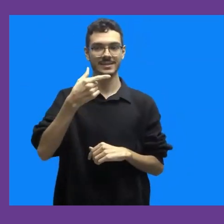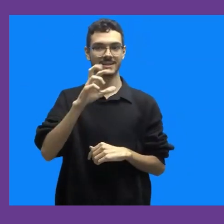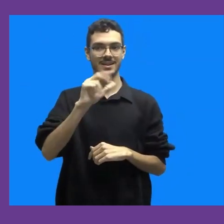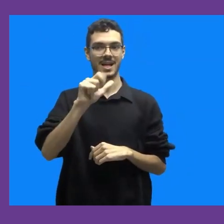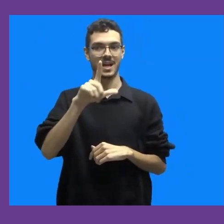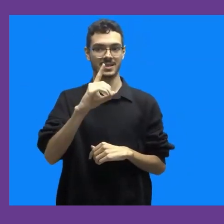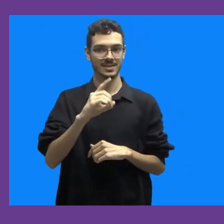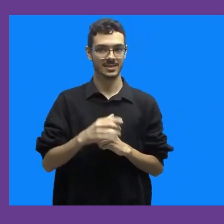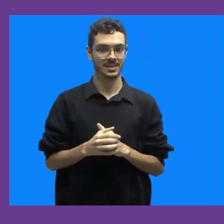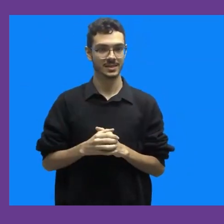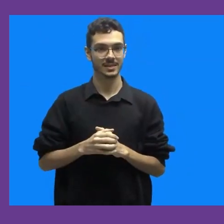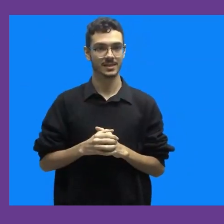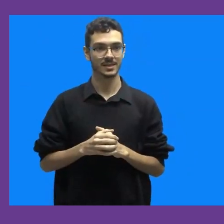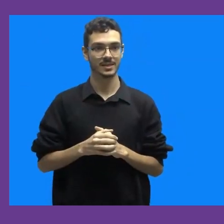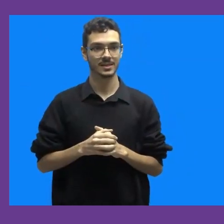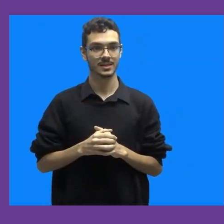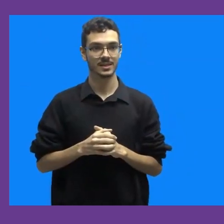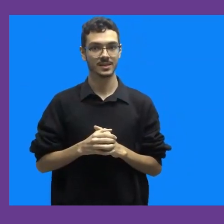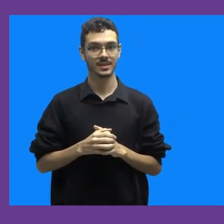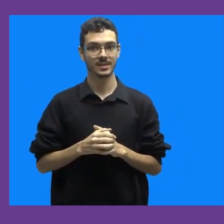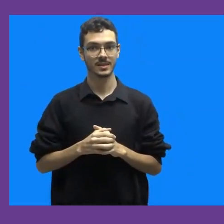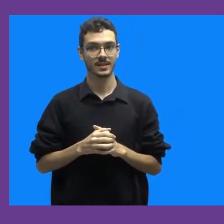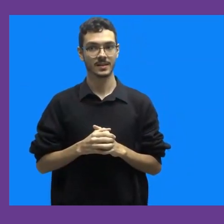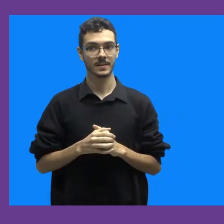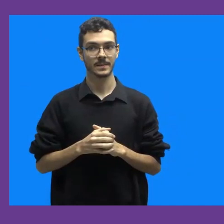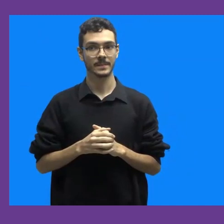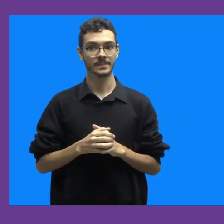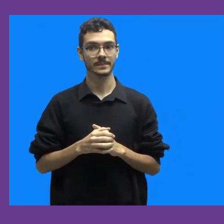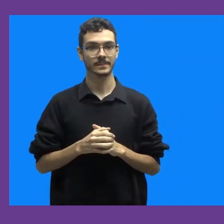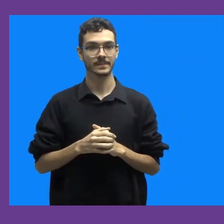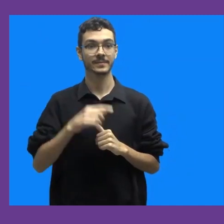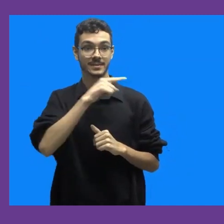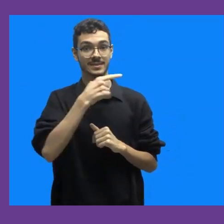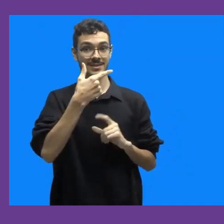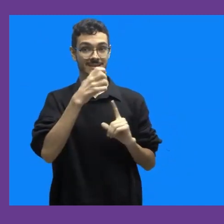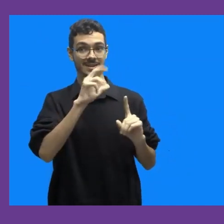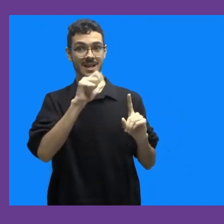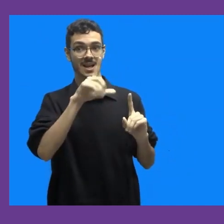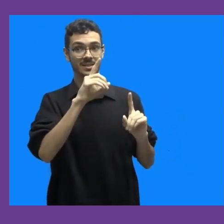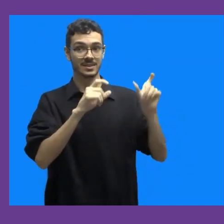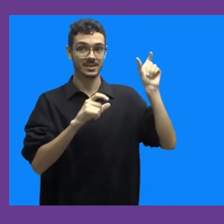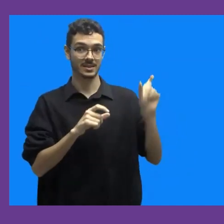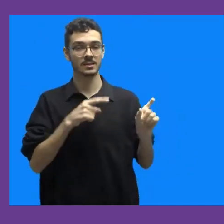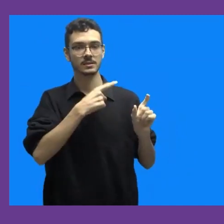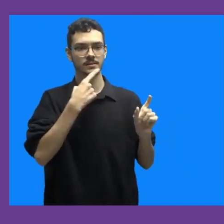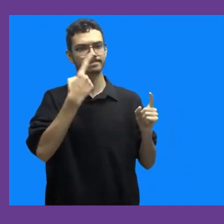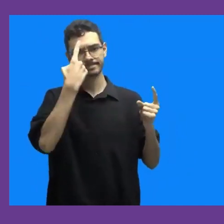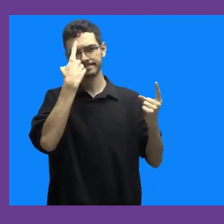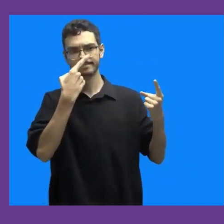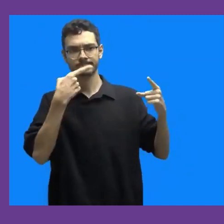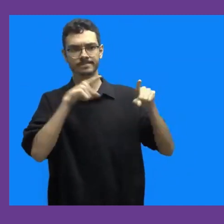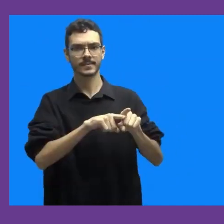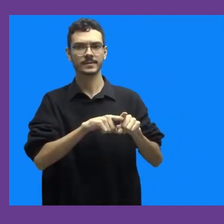agree, to pave the way for accessibility in higher education since the early ages. At least